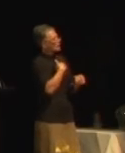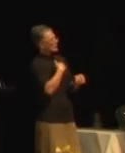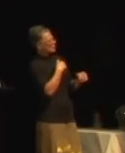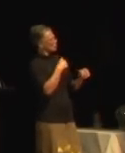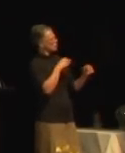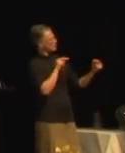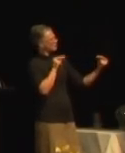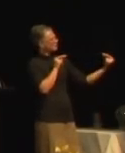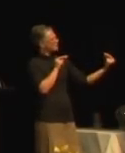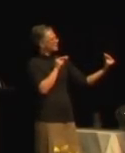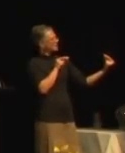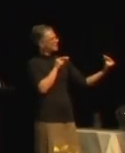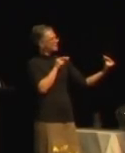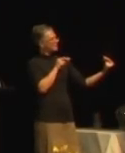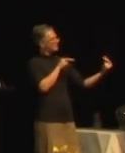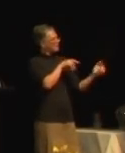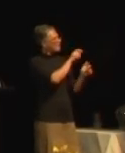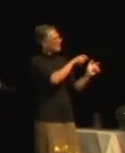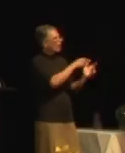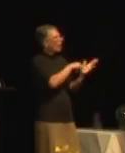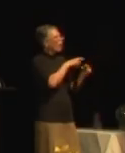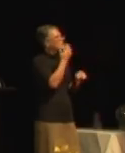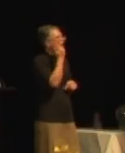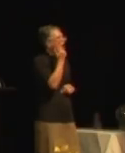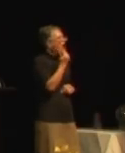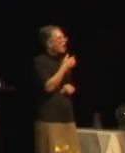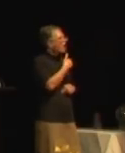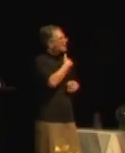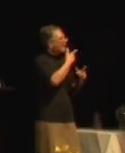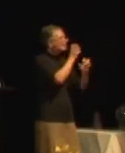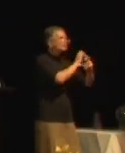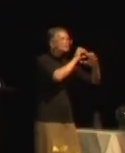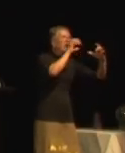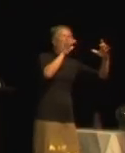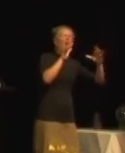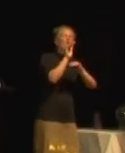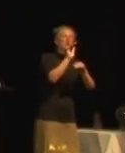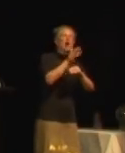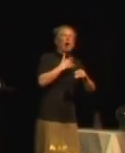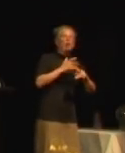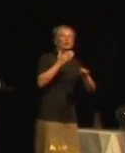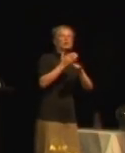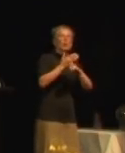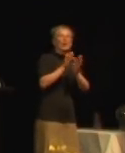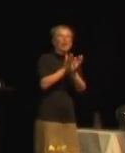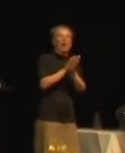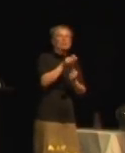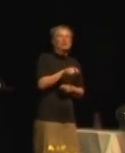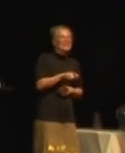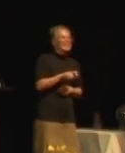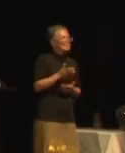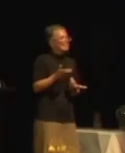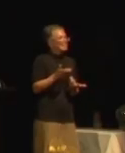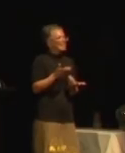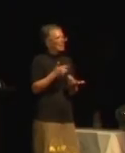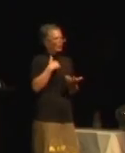additional scaffolding so that people of color can imagine a future for themselves in libraries. We need extra mentorship, and the